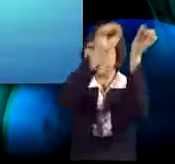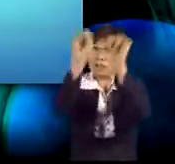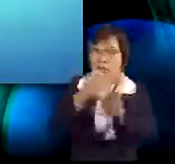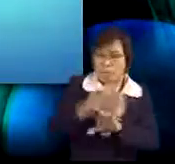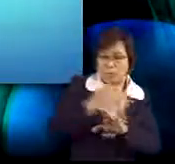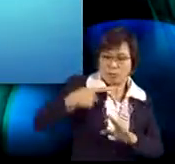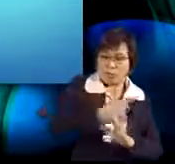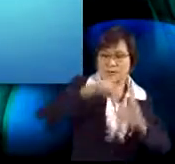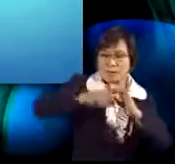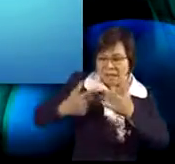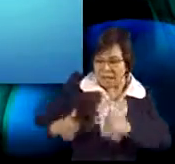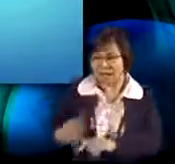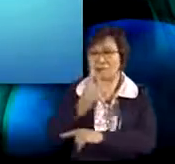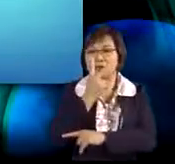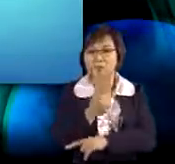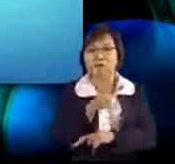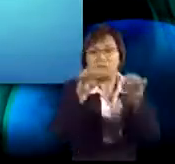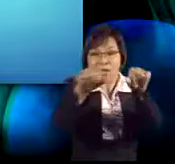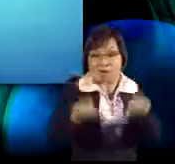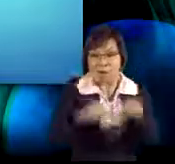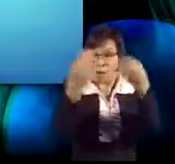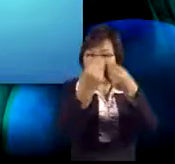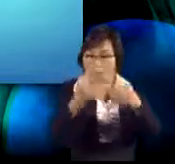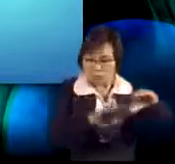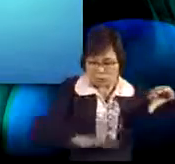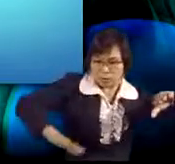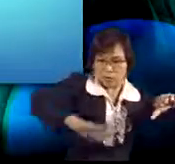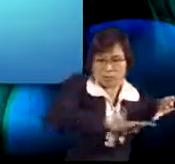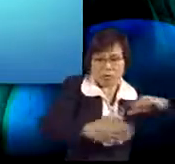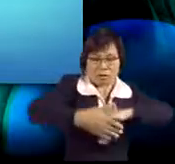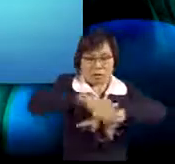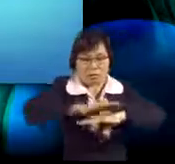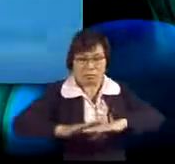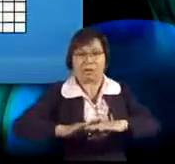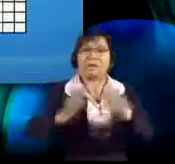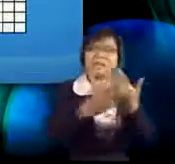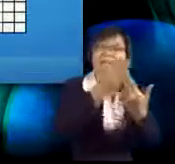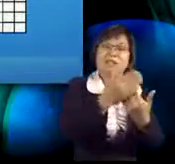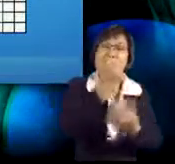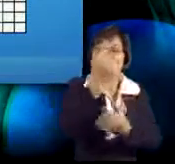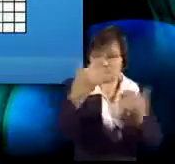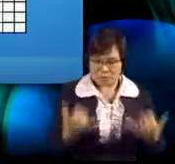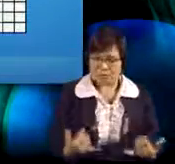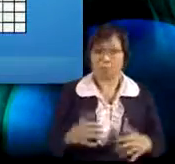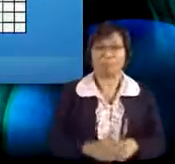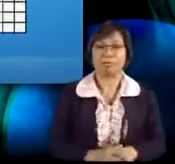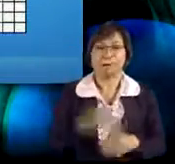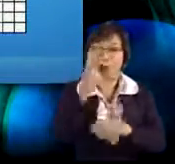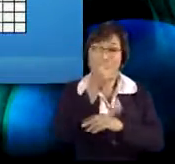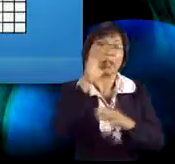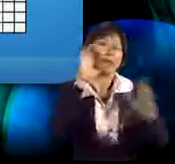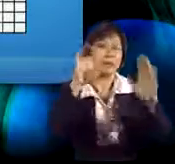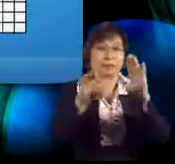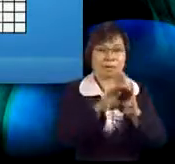Before we start, let's recap. Area is the amount of surface it covers. Let's do an easy one first. Look at the